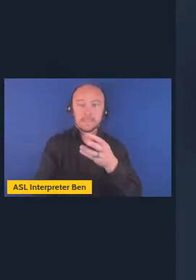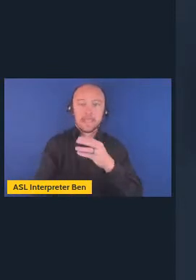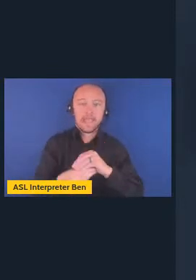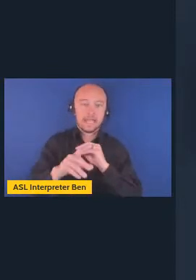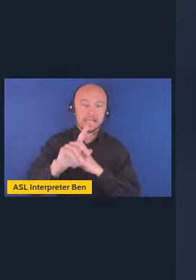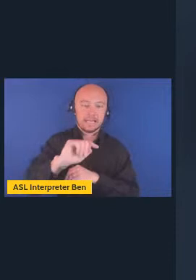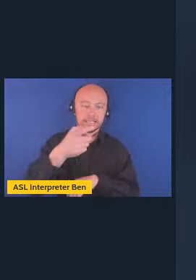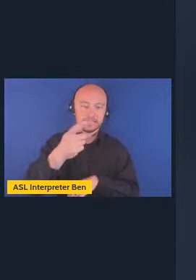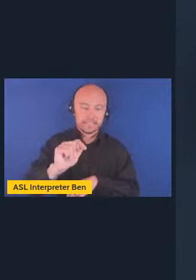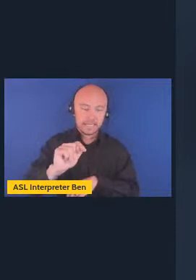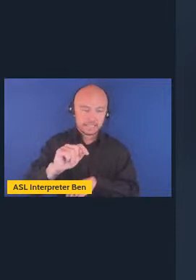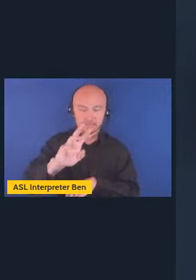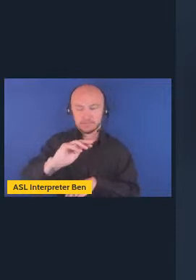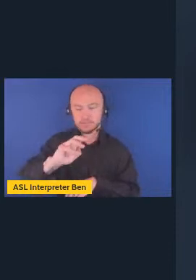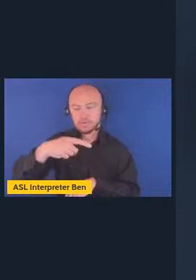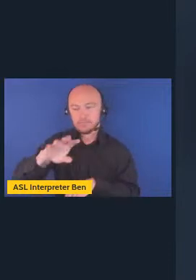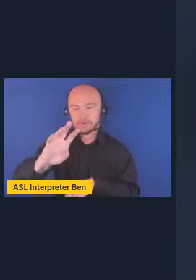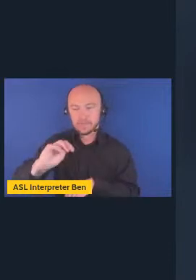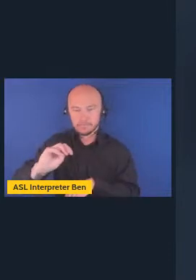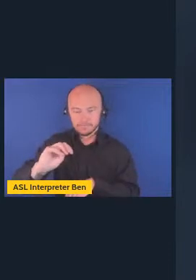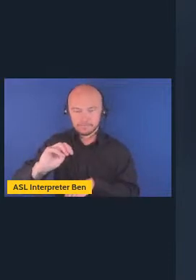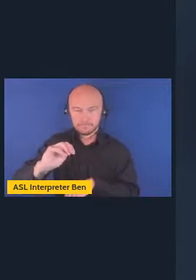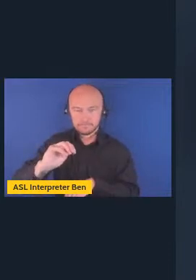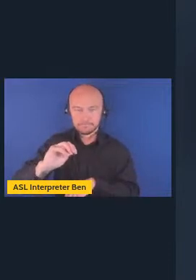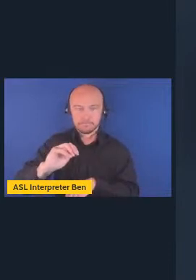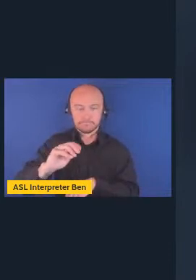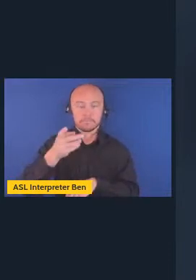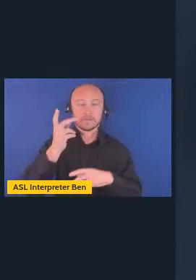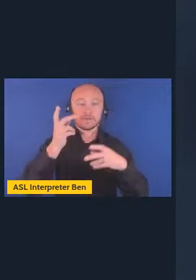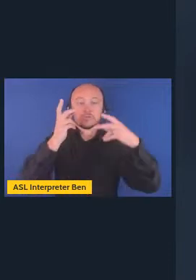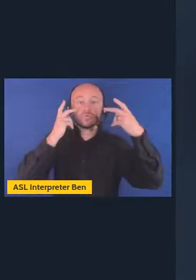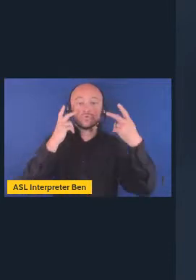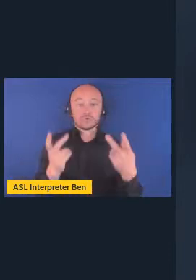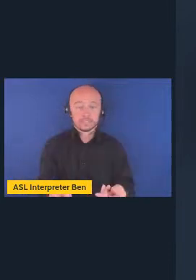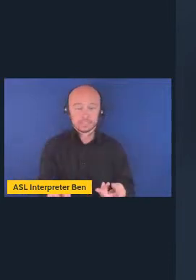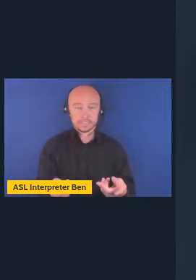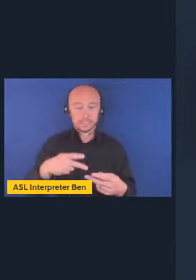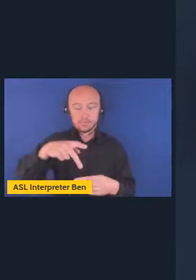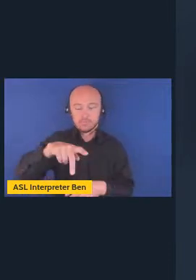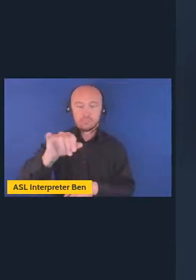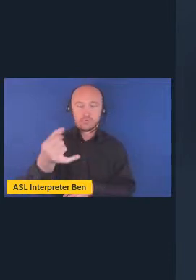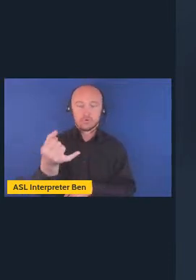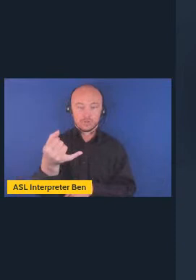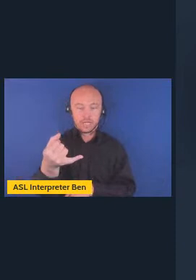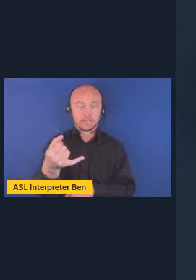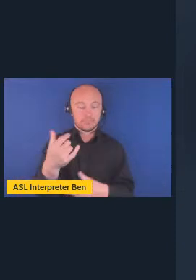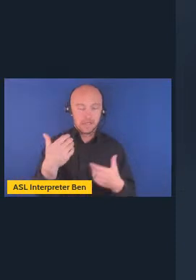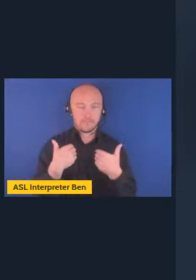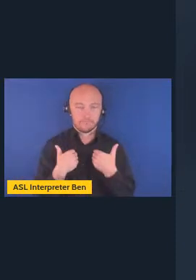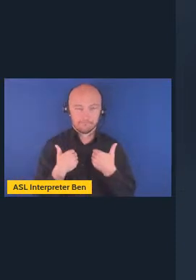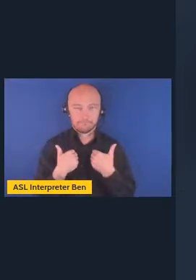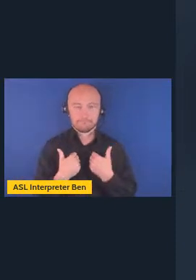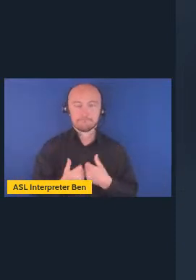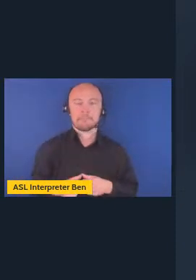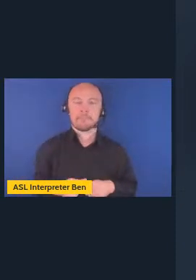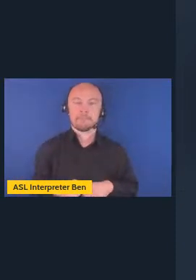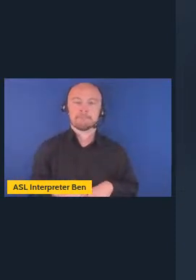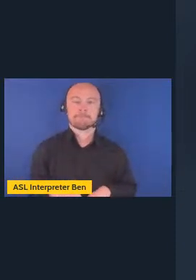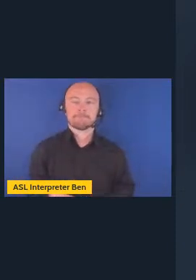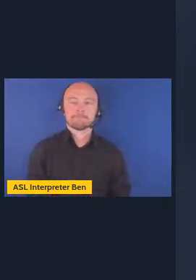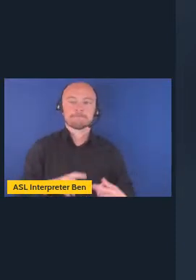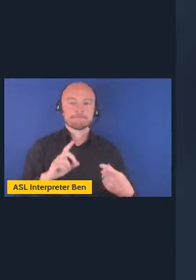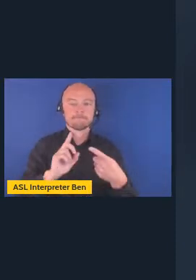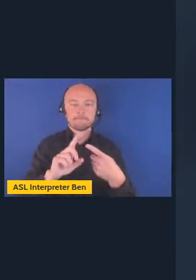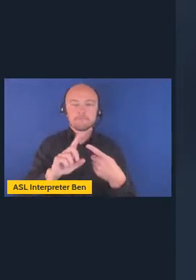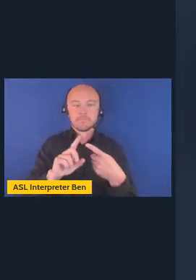to npm.js.com. On the slide here, you can see how I use Projen features to achieve that. First, I